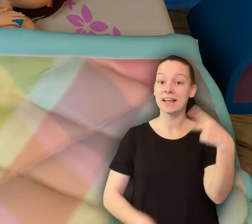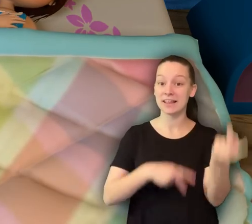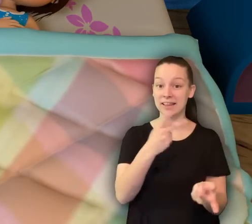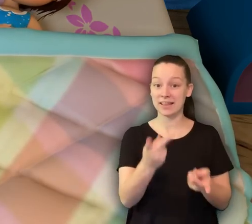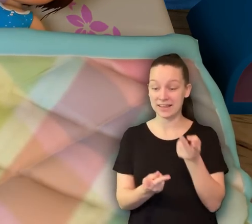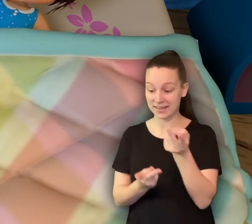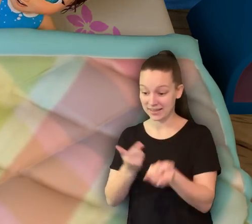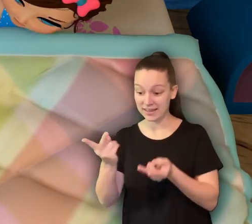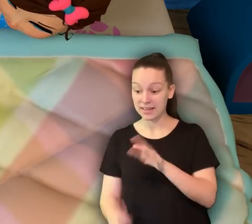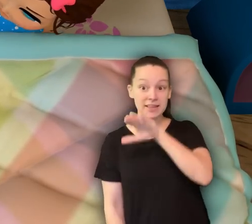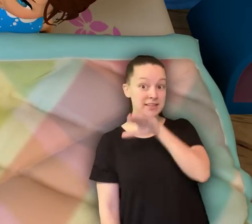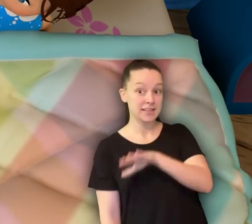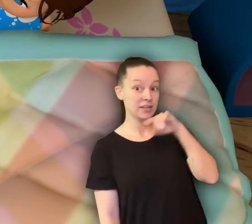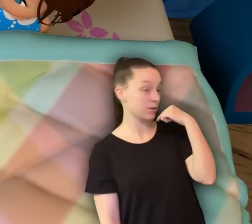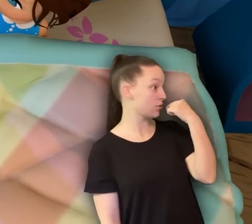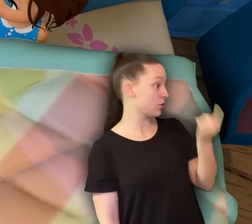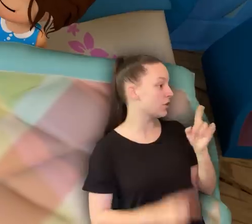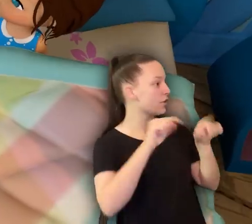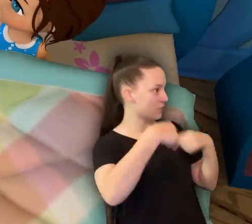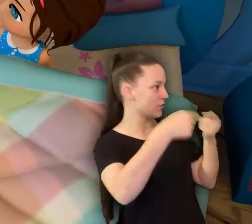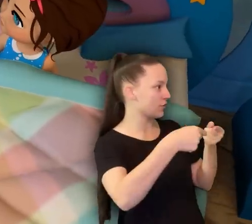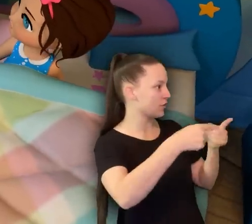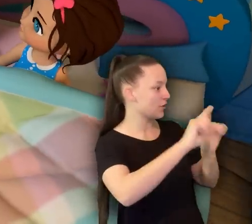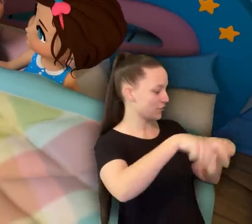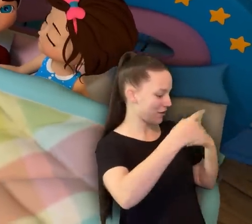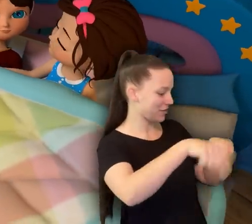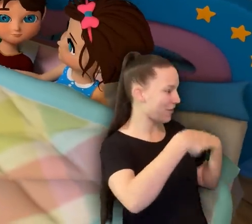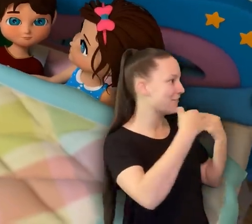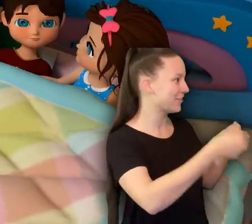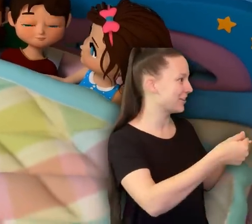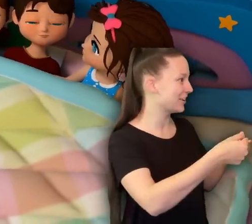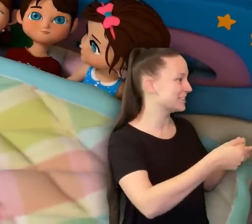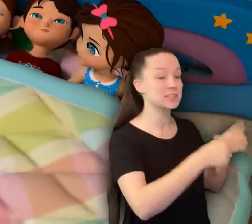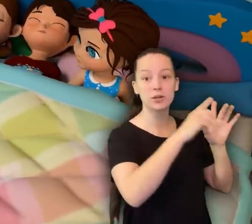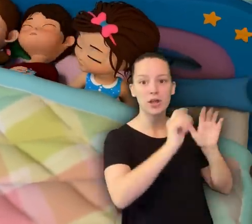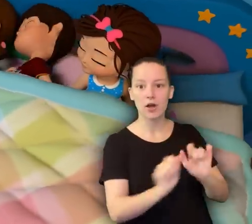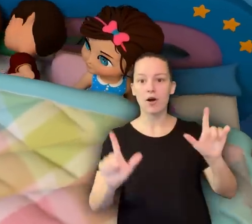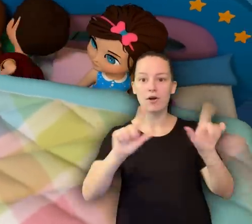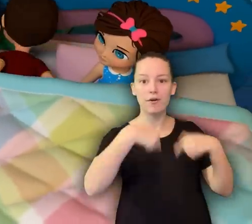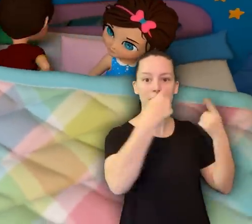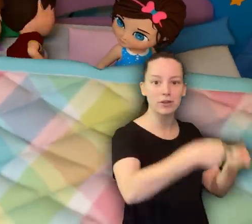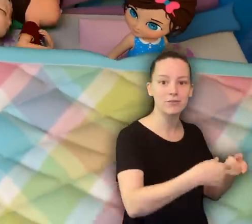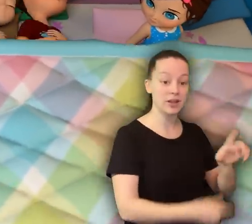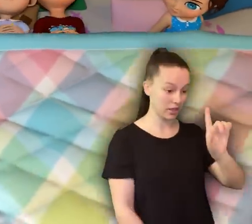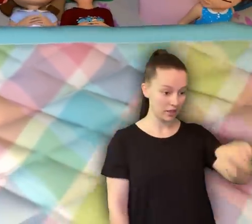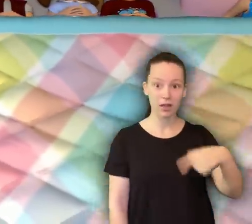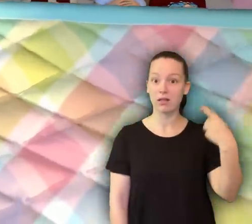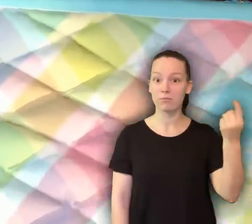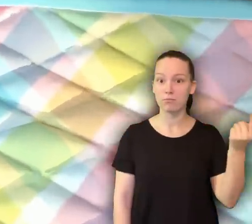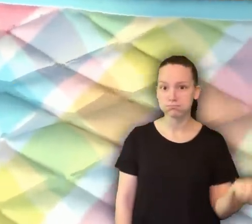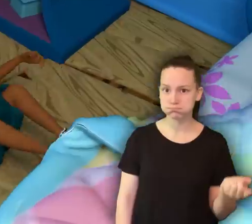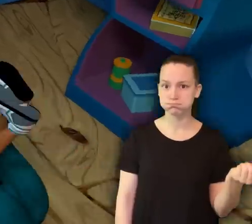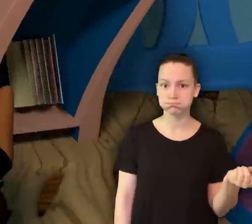ate in the bed and the little one said roll over roll over so they all rolled over